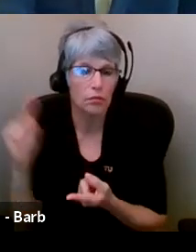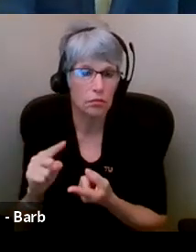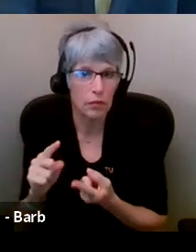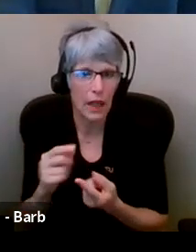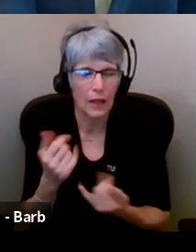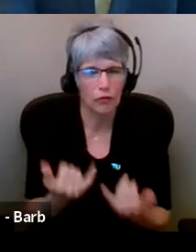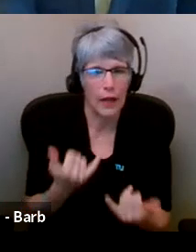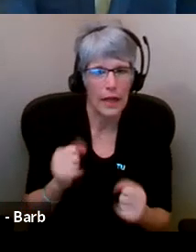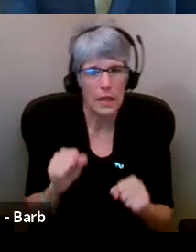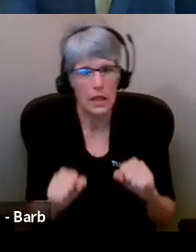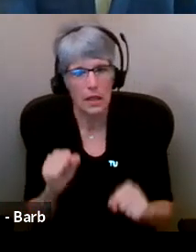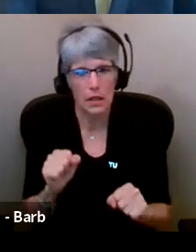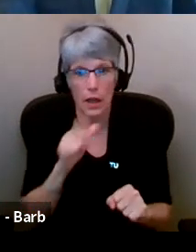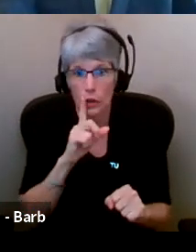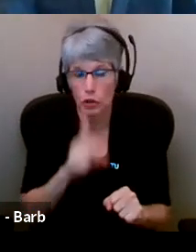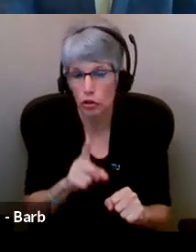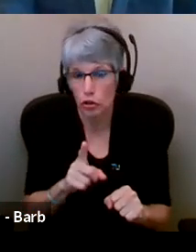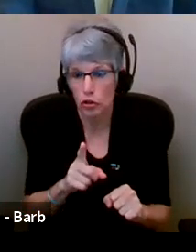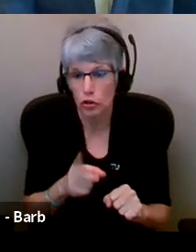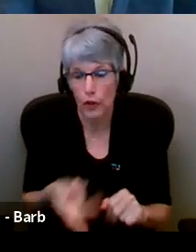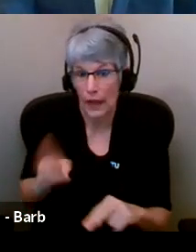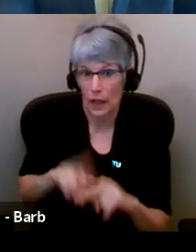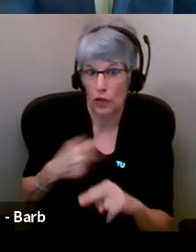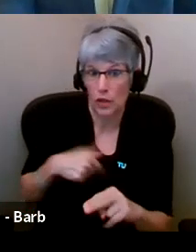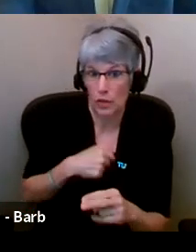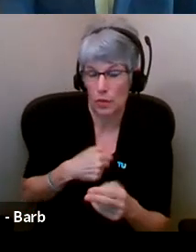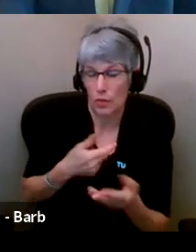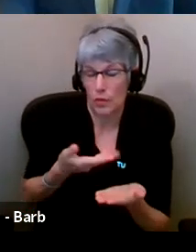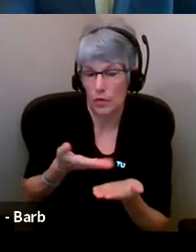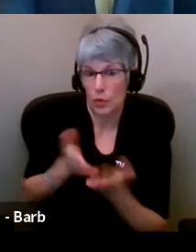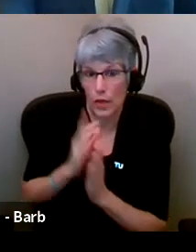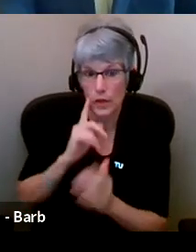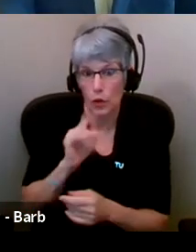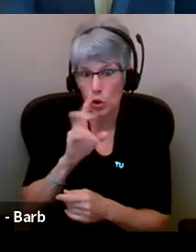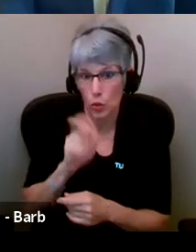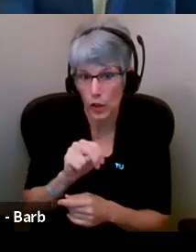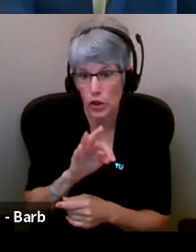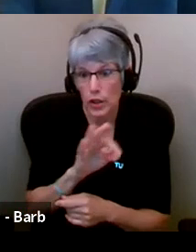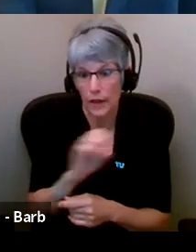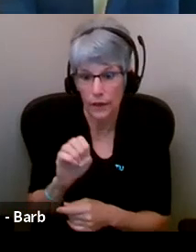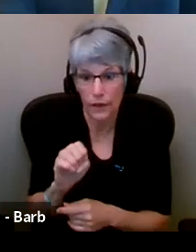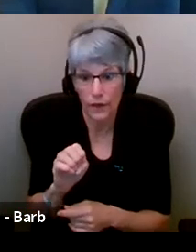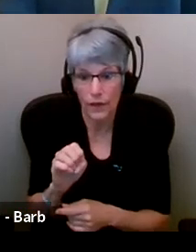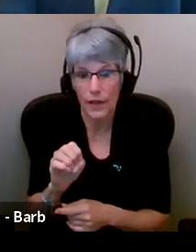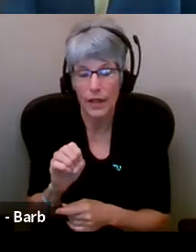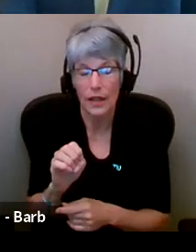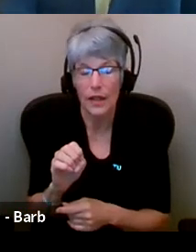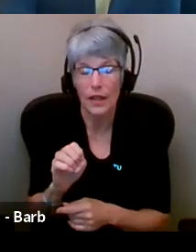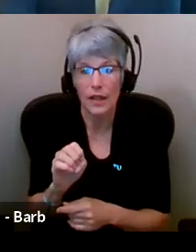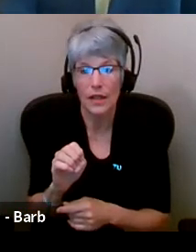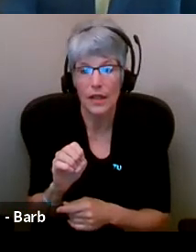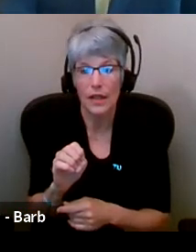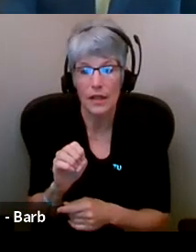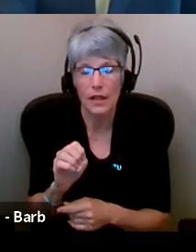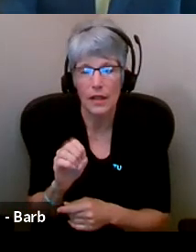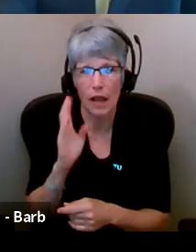of the increase that we've requested for tuition fees, which will be addressed shortly today,